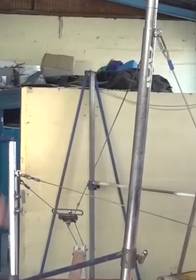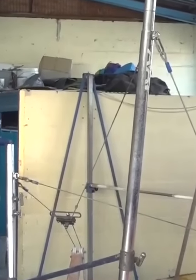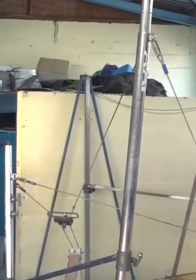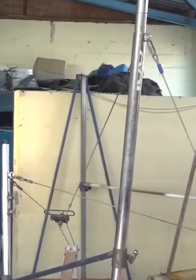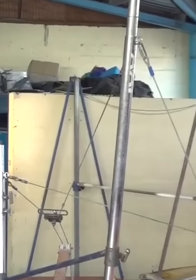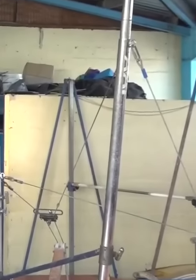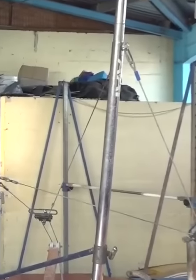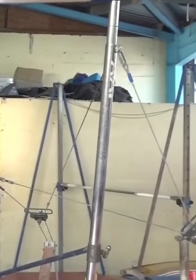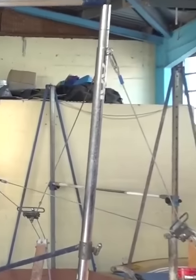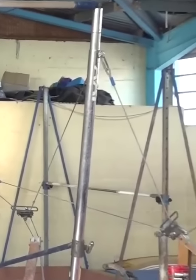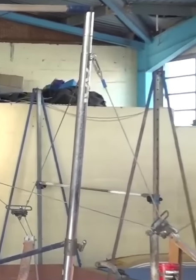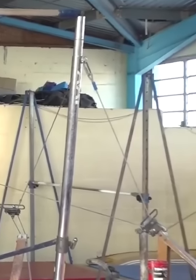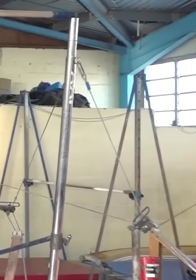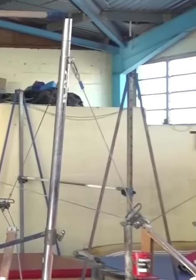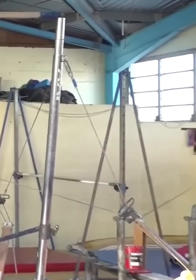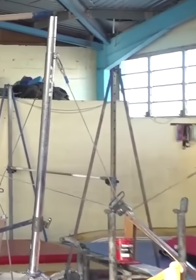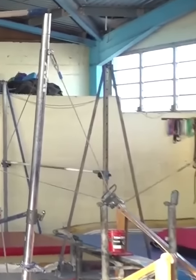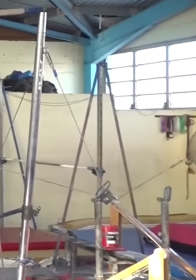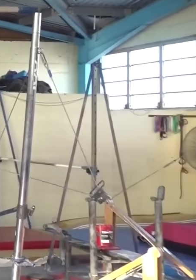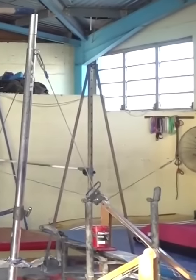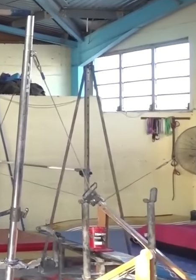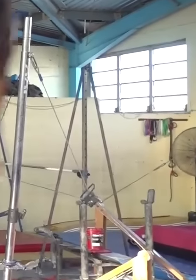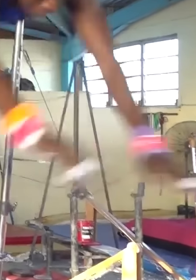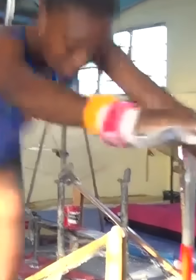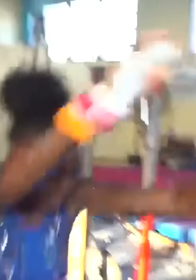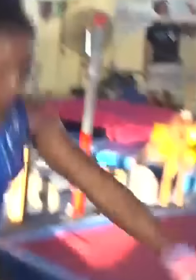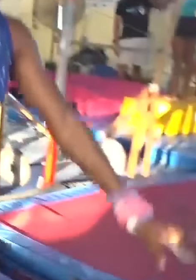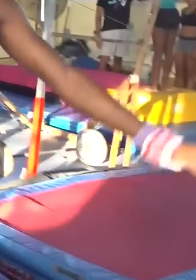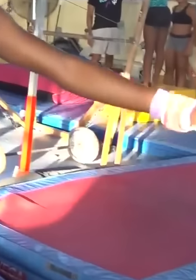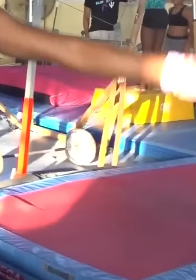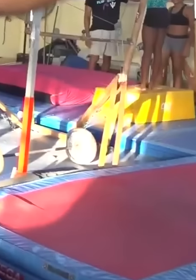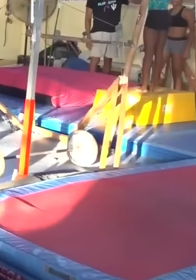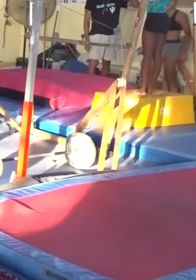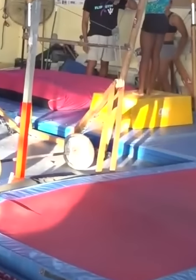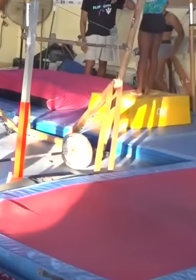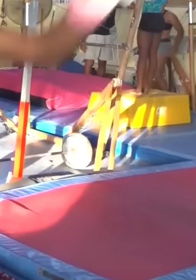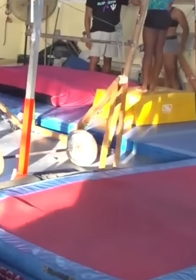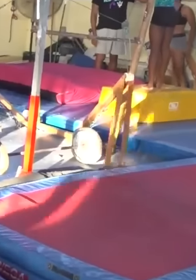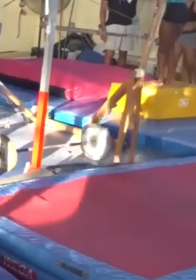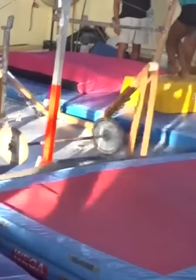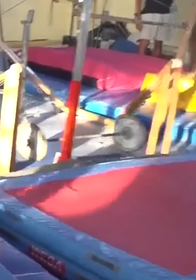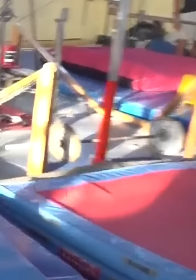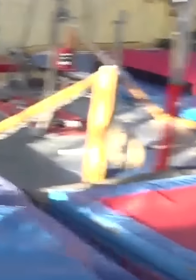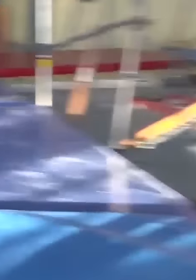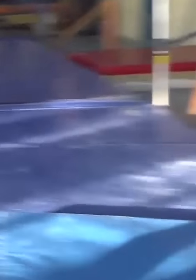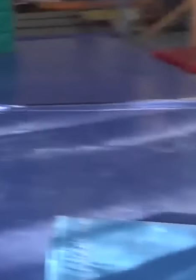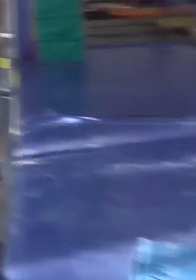also participate. Anmar Goodrich-Boyce, CBC Sports.